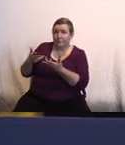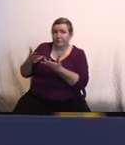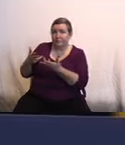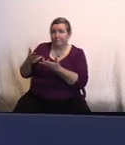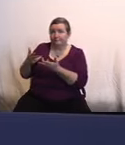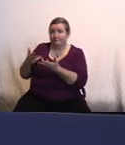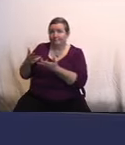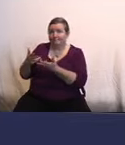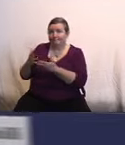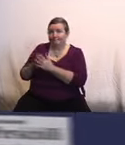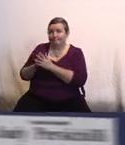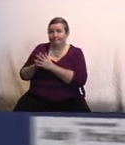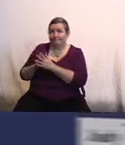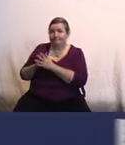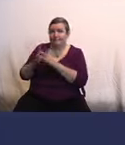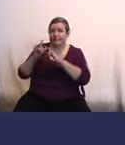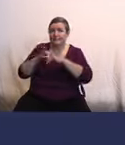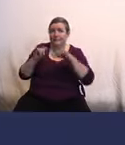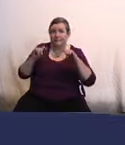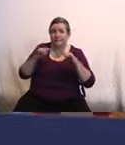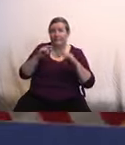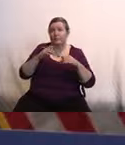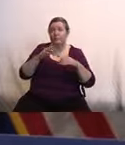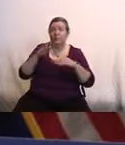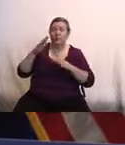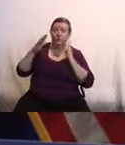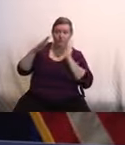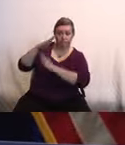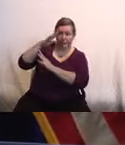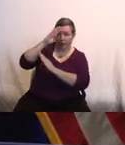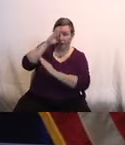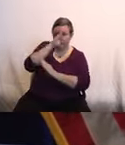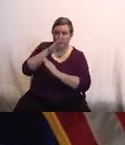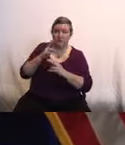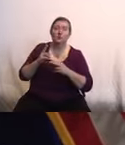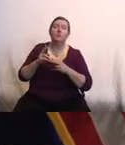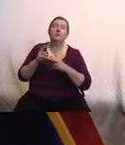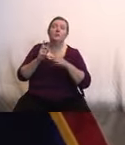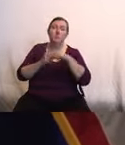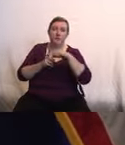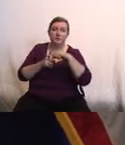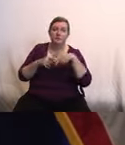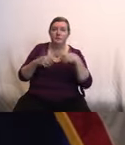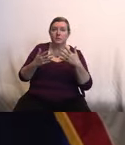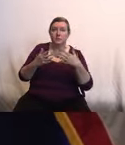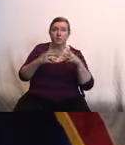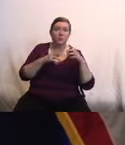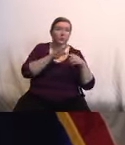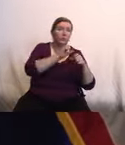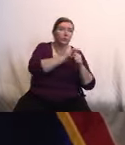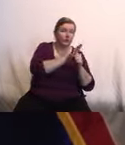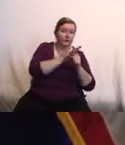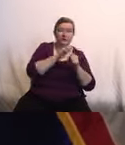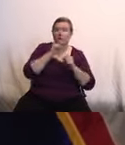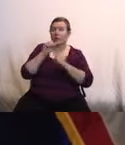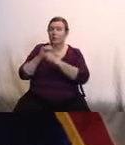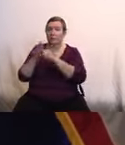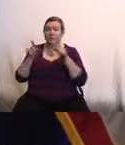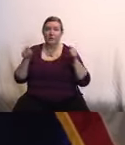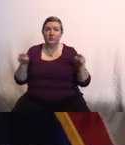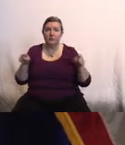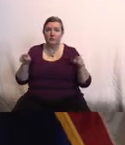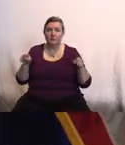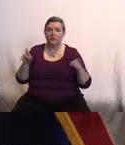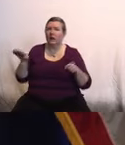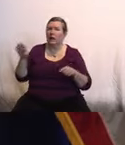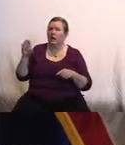Alex, thank you. Glad you missed me. Just to correct the record, though, I haven't really been absent during Omicron. I've been hard at work behind the scenes